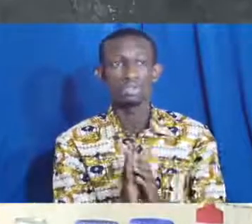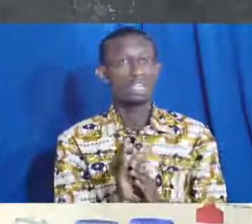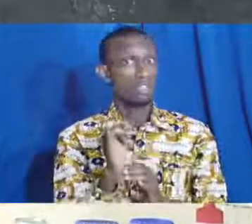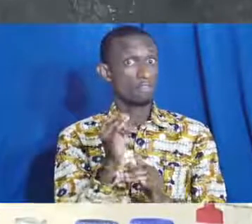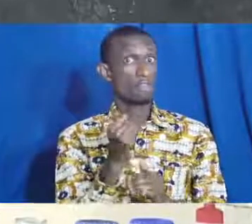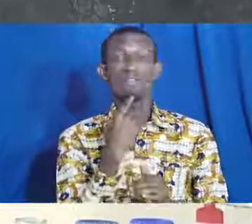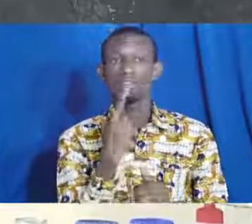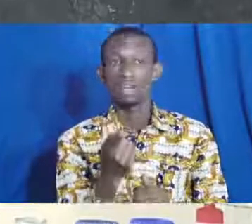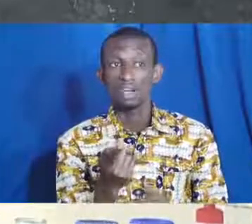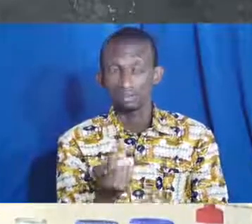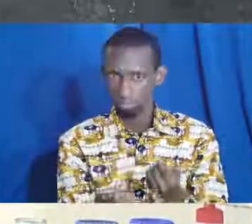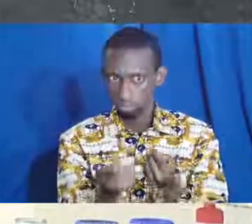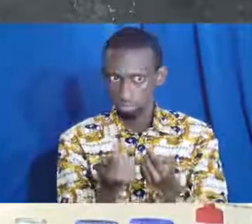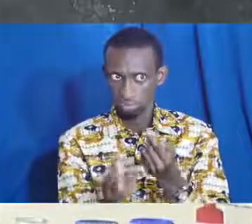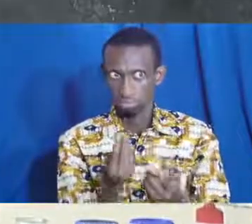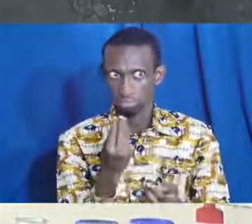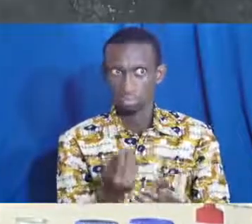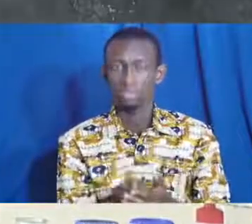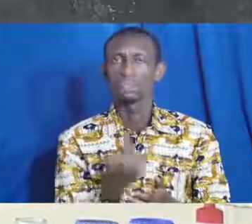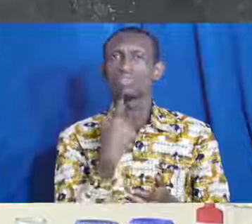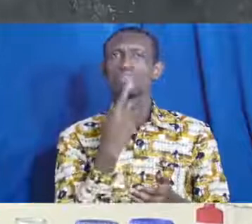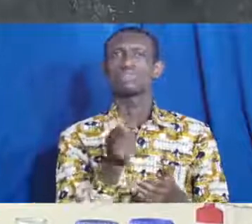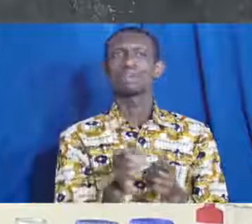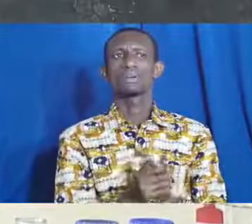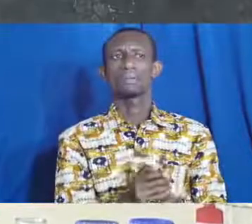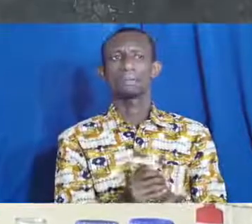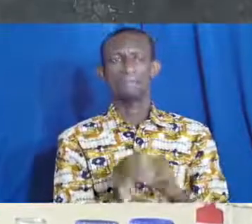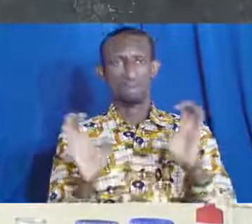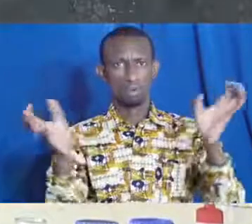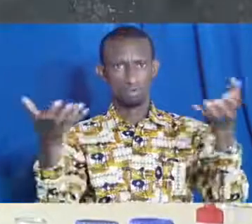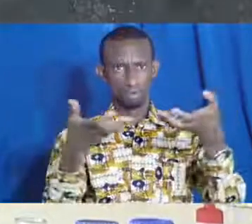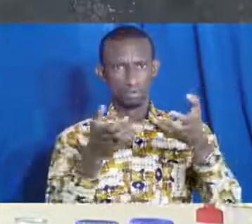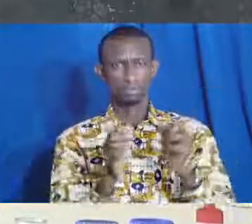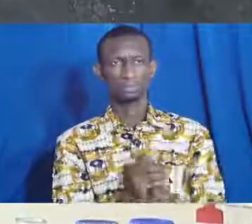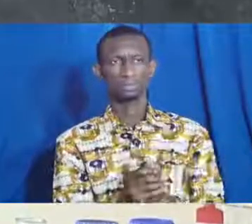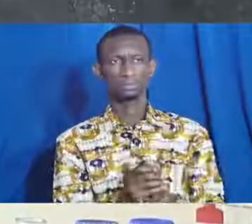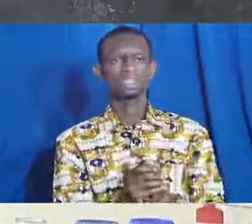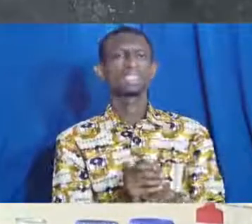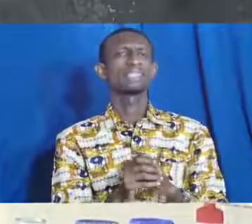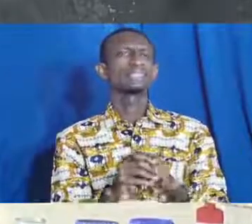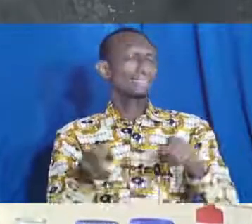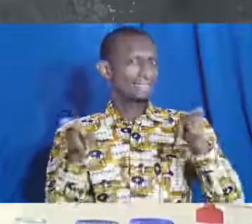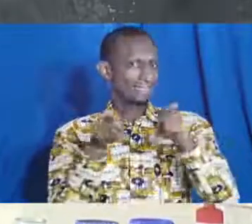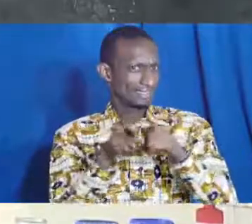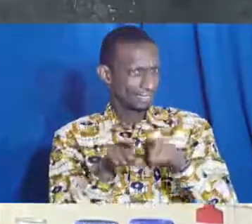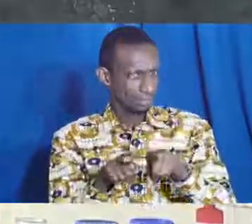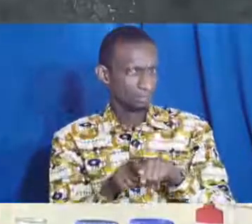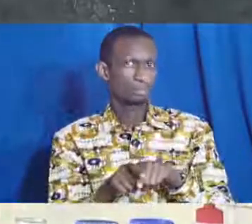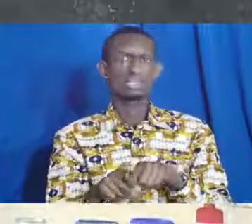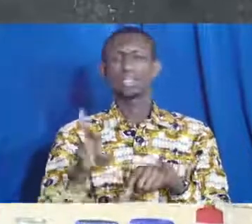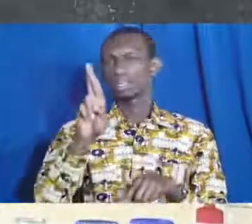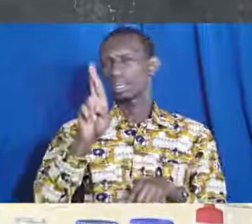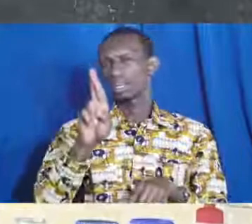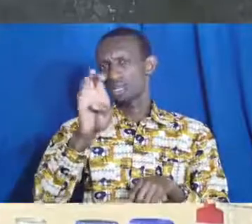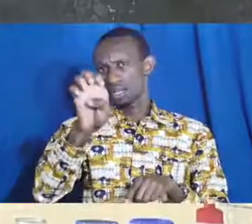burning, we are referring to combustion. So that is similar to the reaction with oxygen.